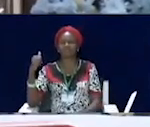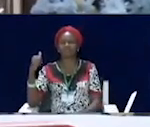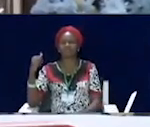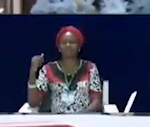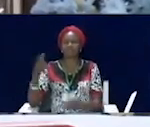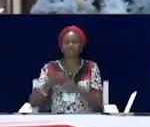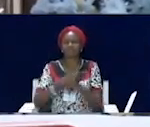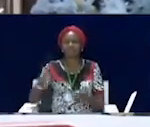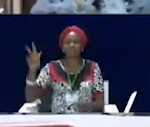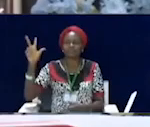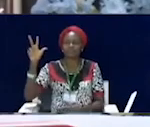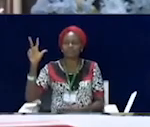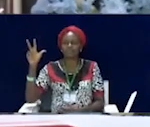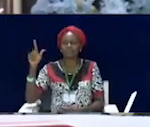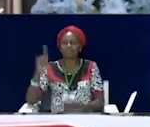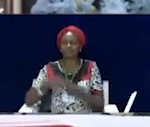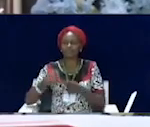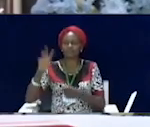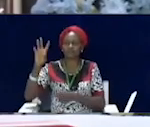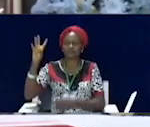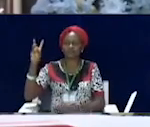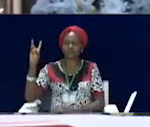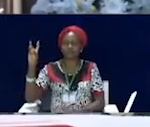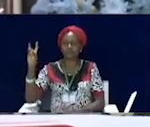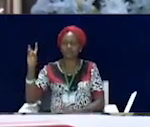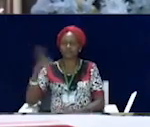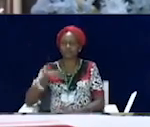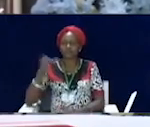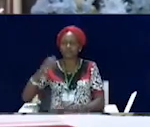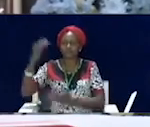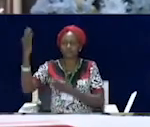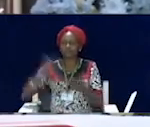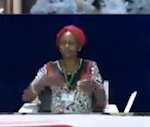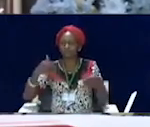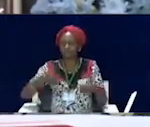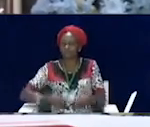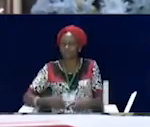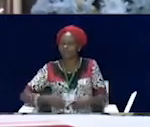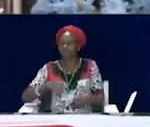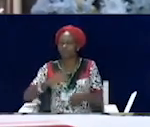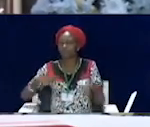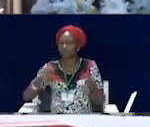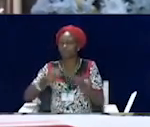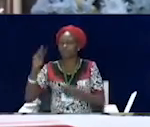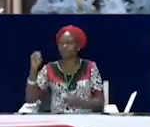Reading from verse 13 to 16. And they brought young children to him,